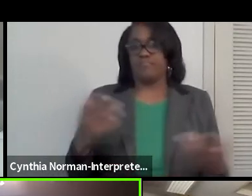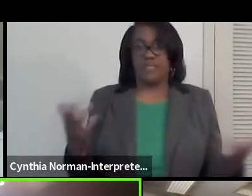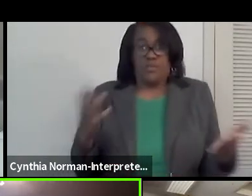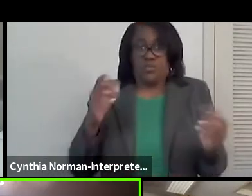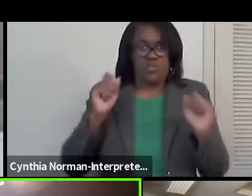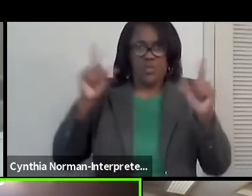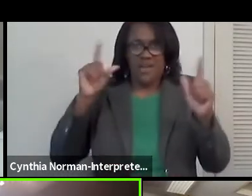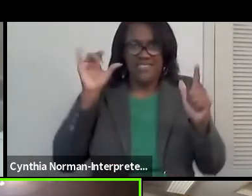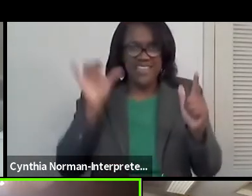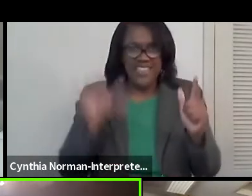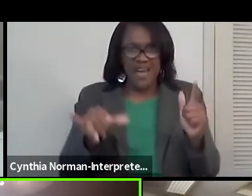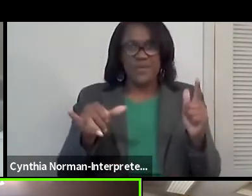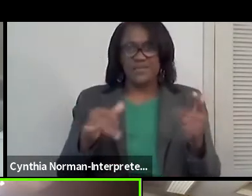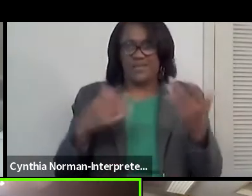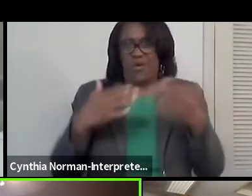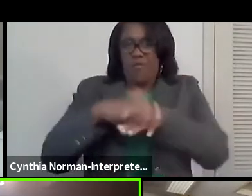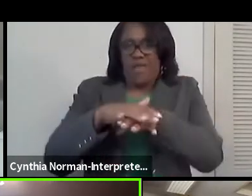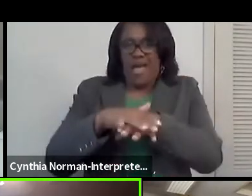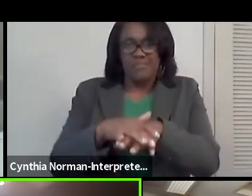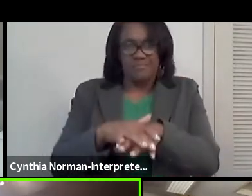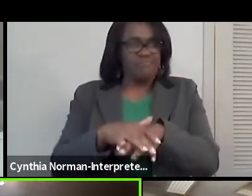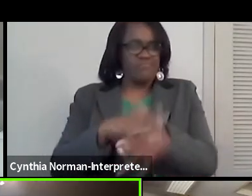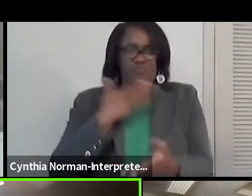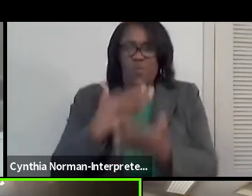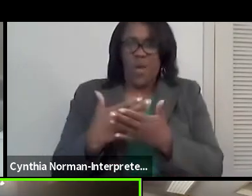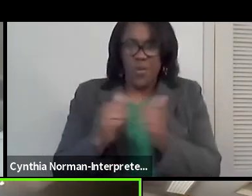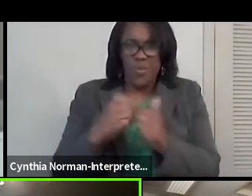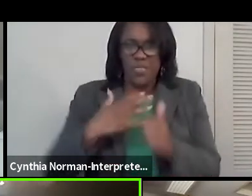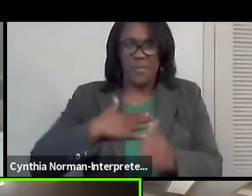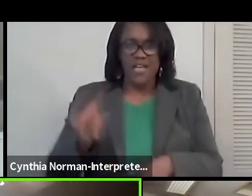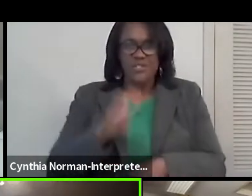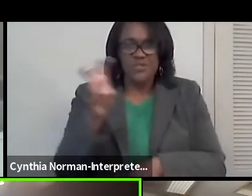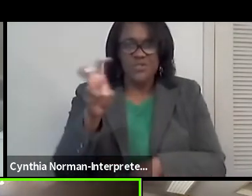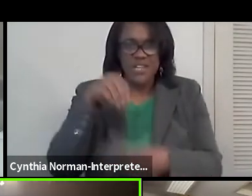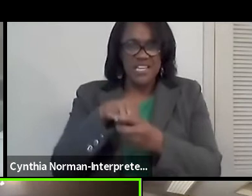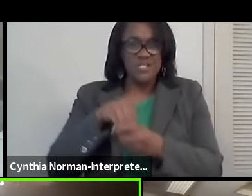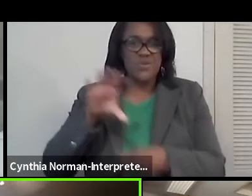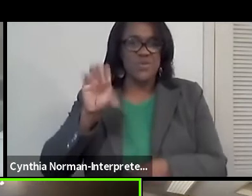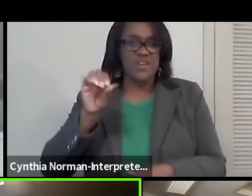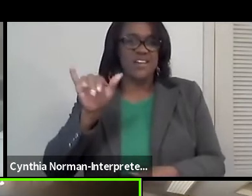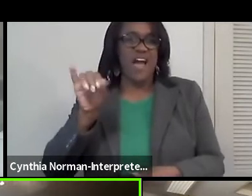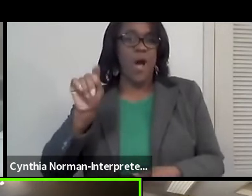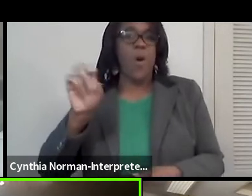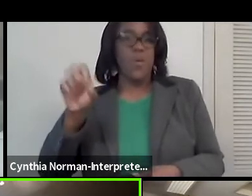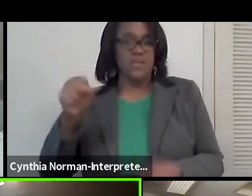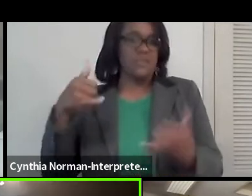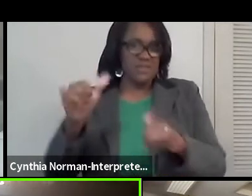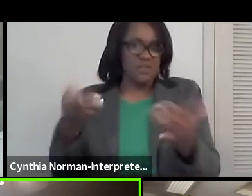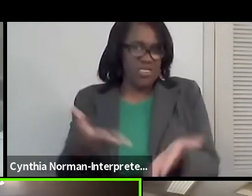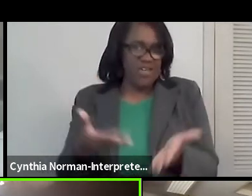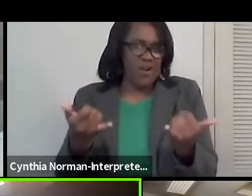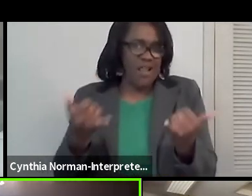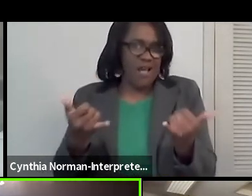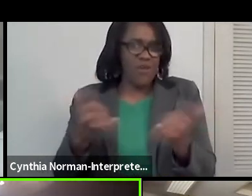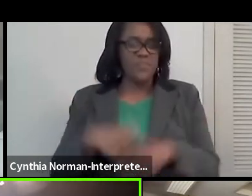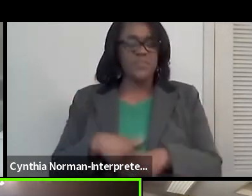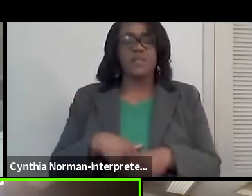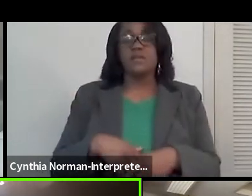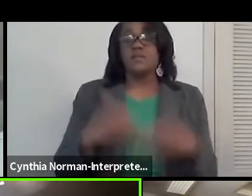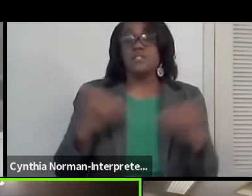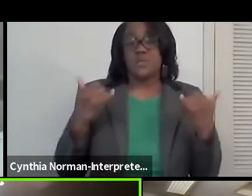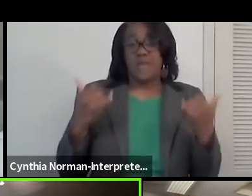surprisingly has been able to overlap actually quite well with my journey into coyotes, which I'm still in now. So as a